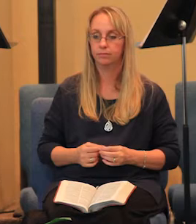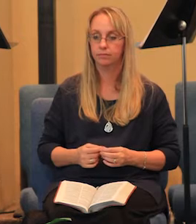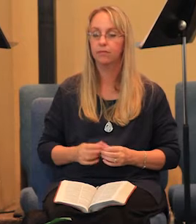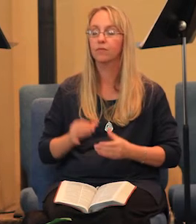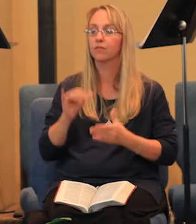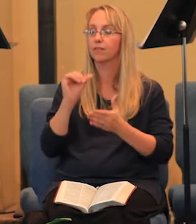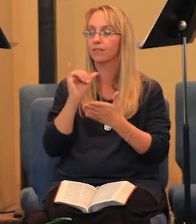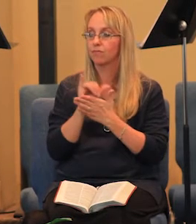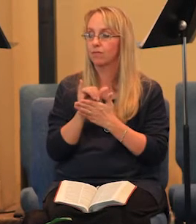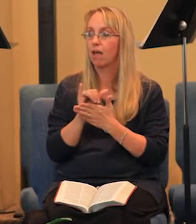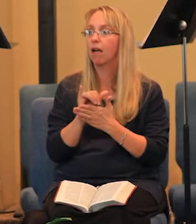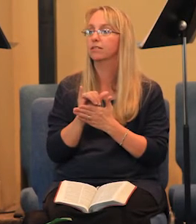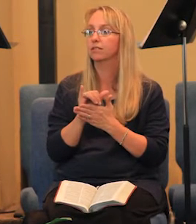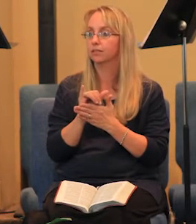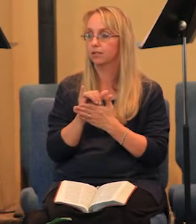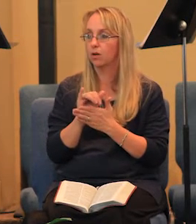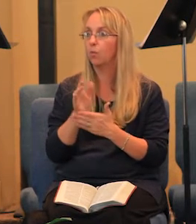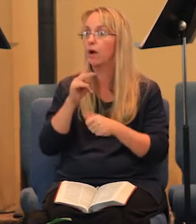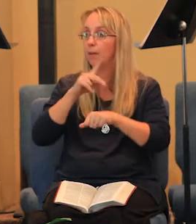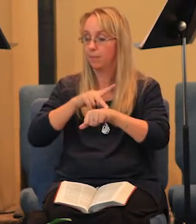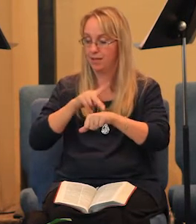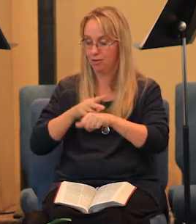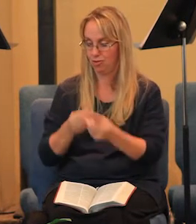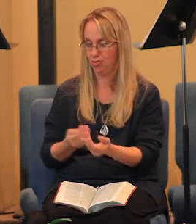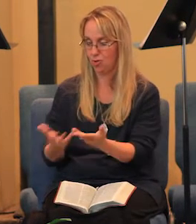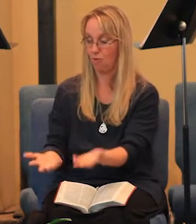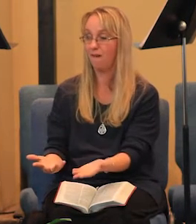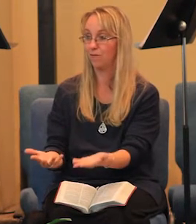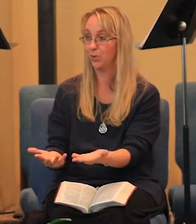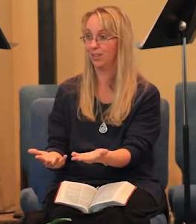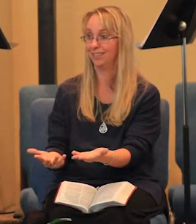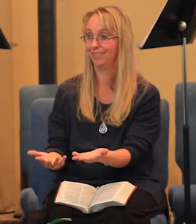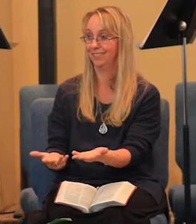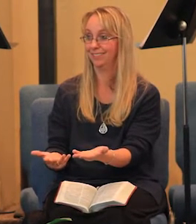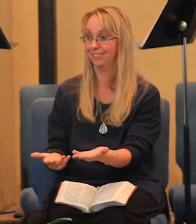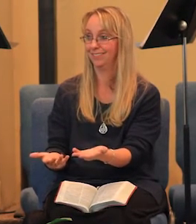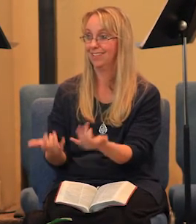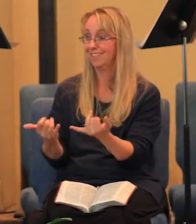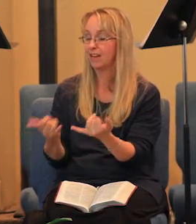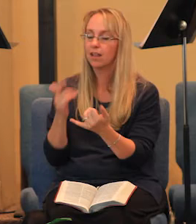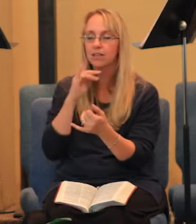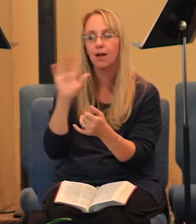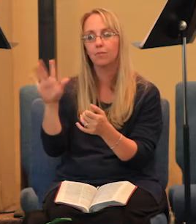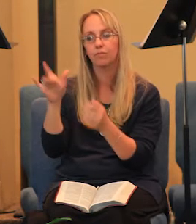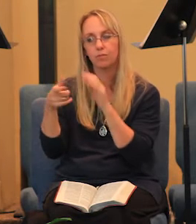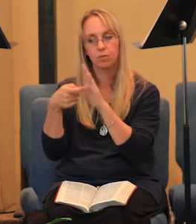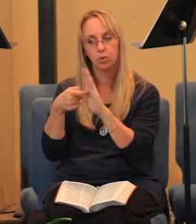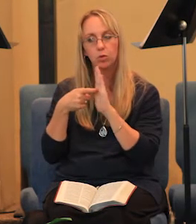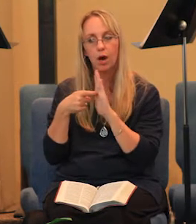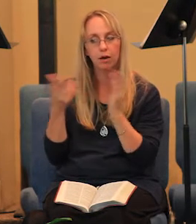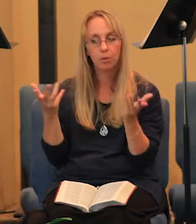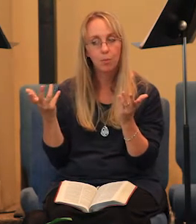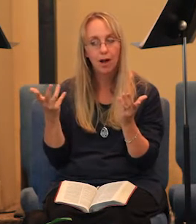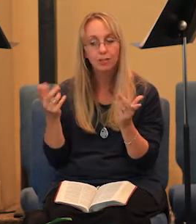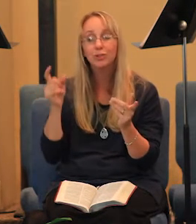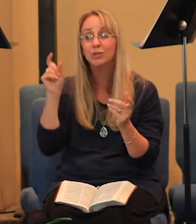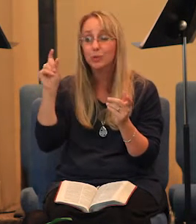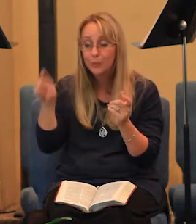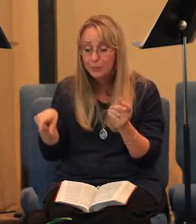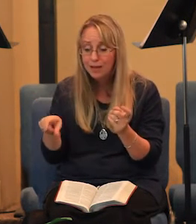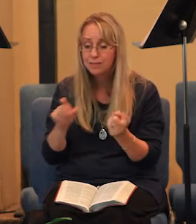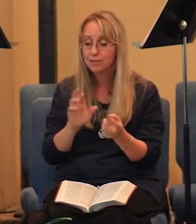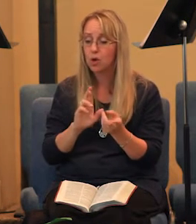And that's the offer Peter is presenting to them today. But here's the requirement. You got to